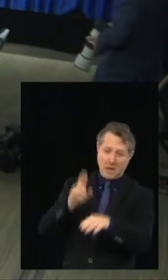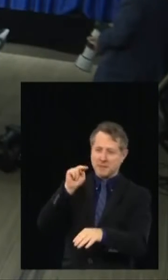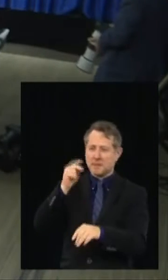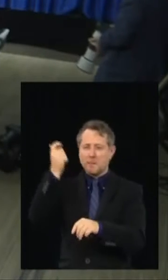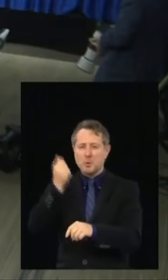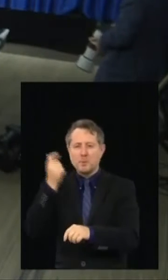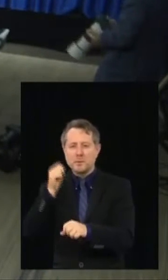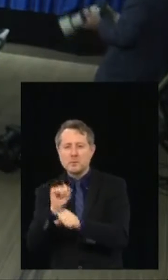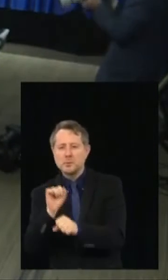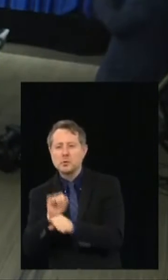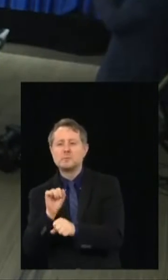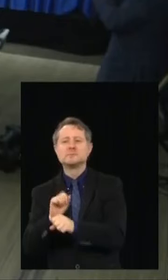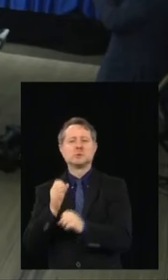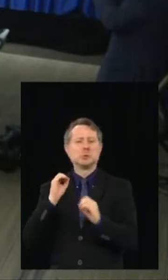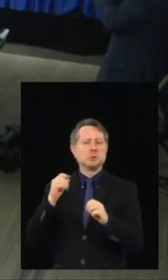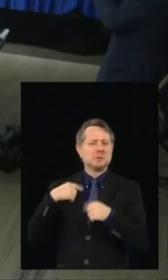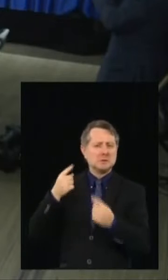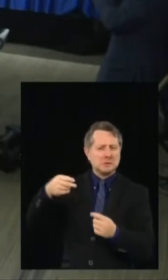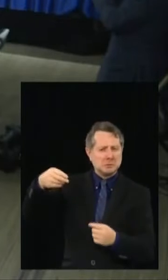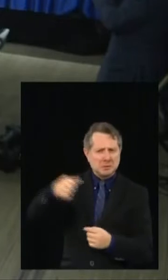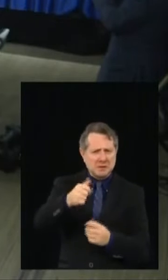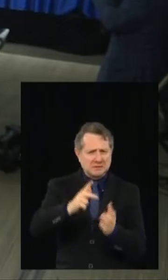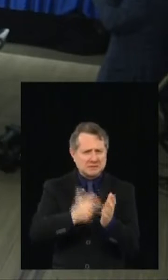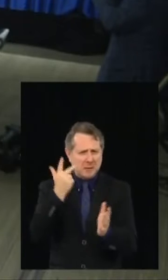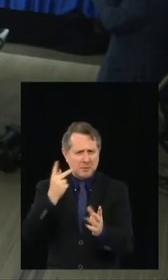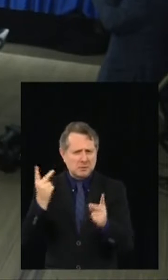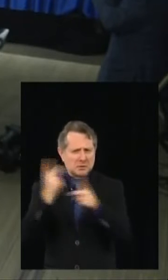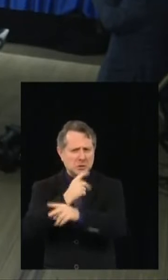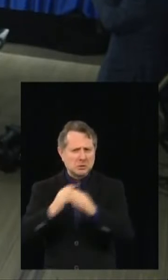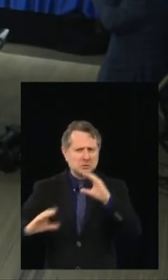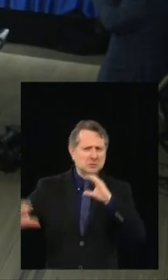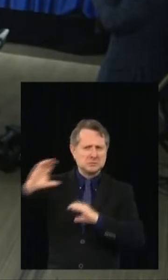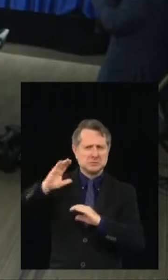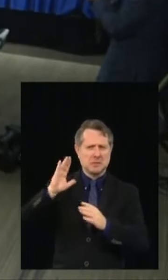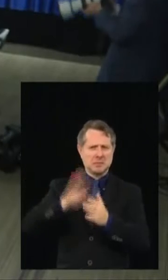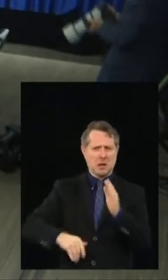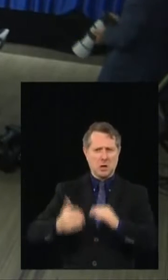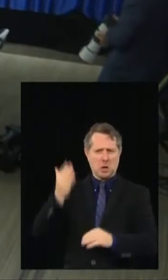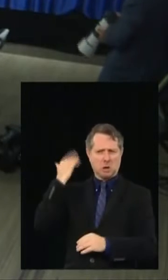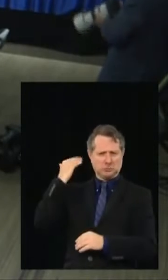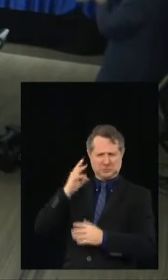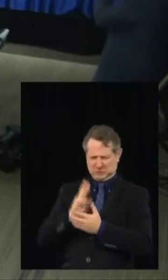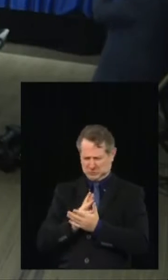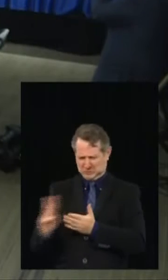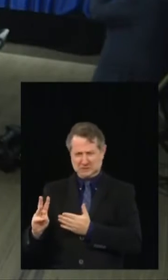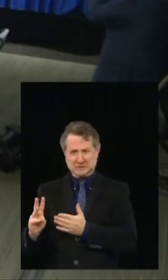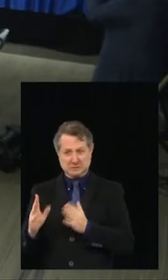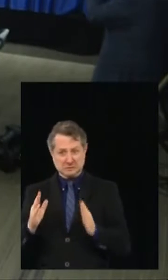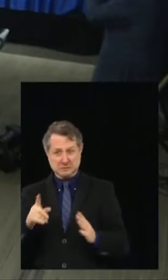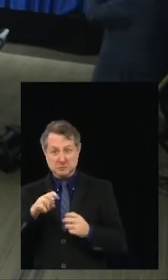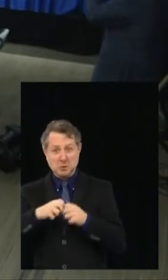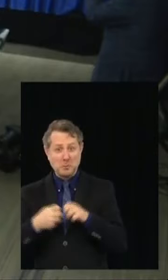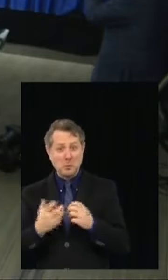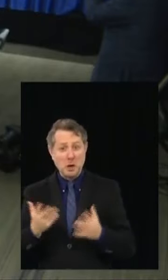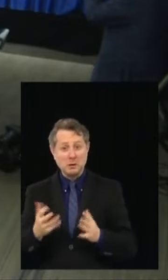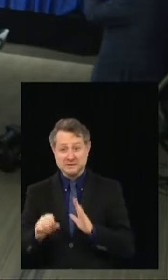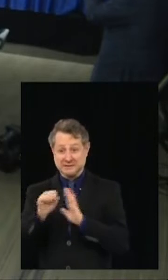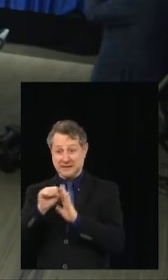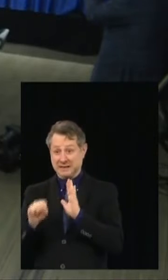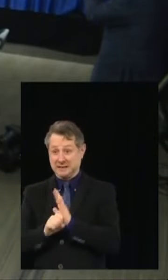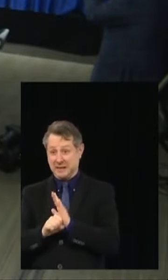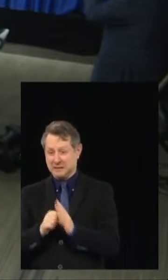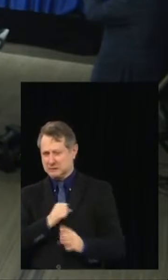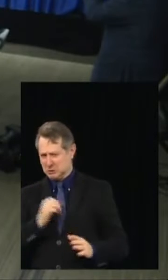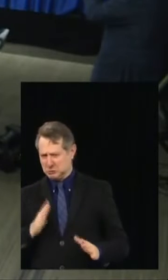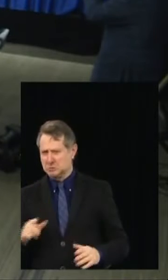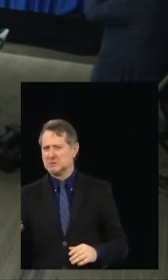since last year, compared to last year in like 6 or 7 weeks. It's still a problem, though. State Senator Patty Ritchie's office tells me today that